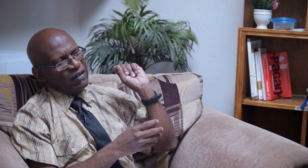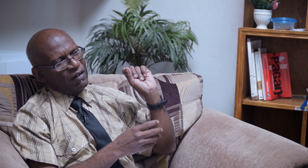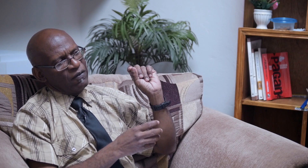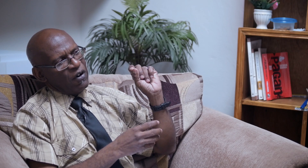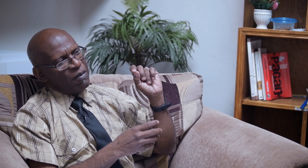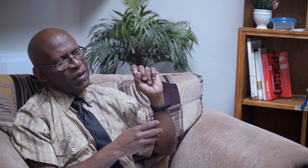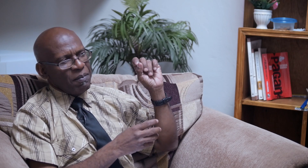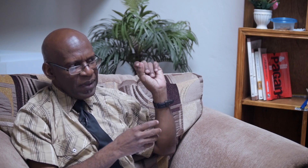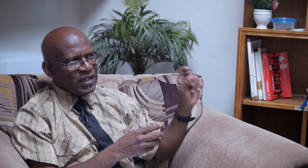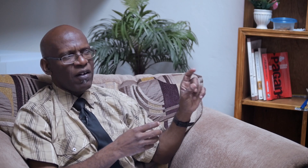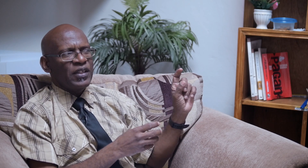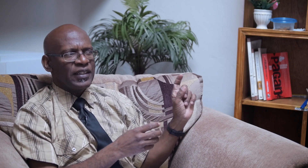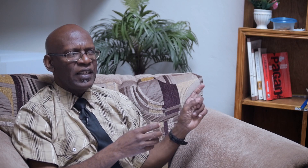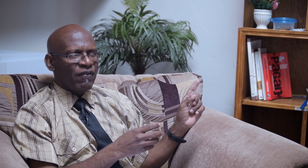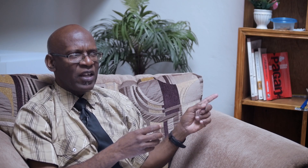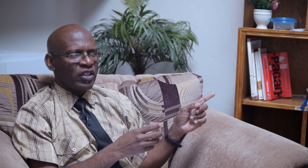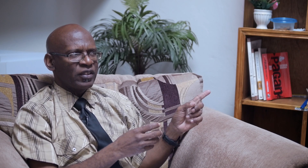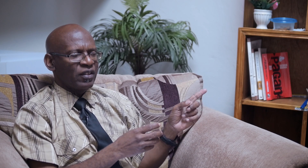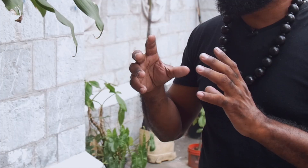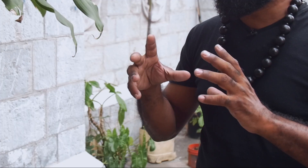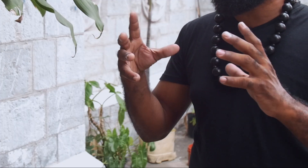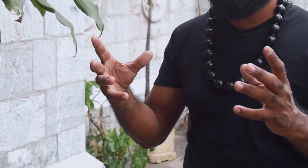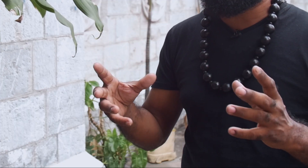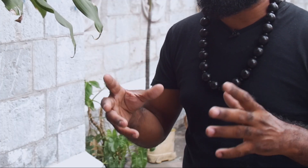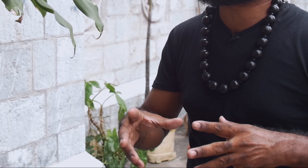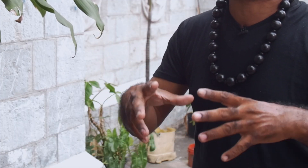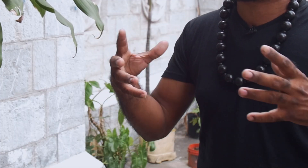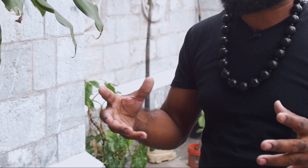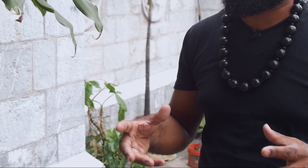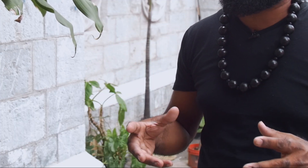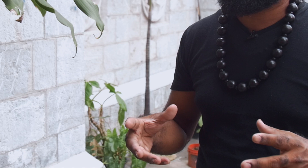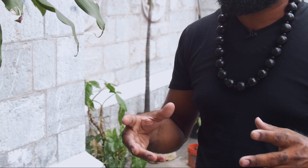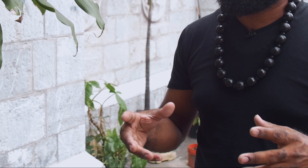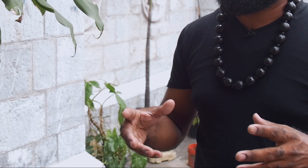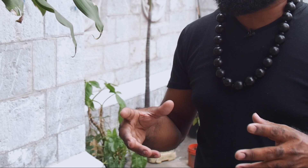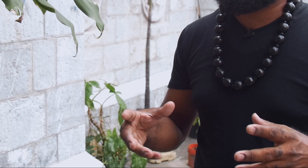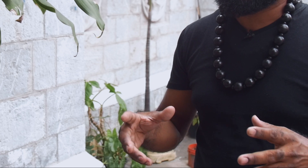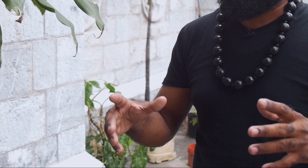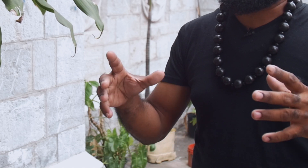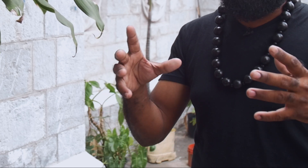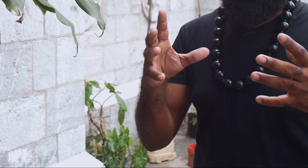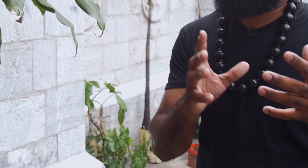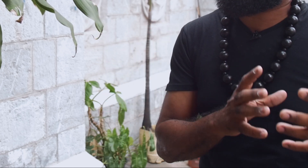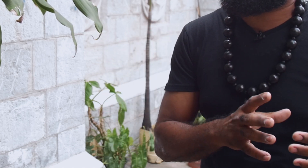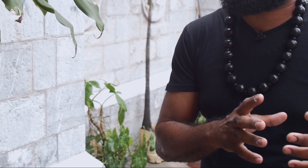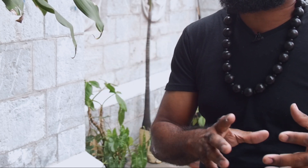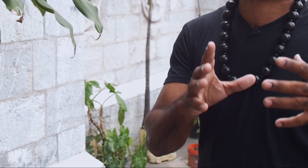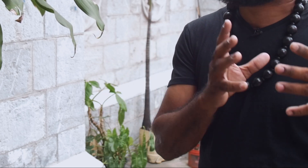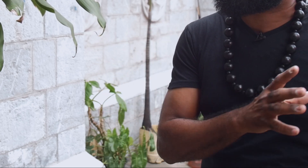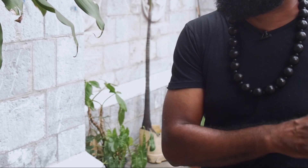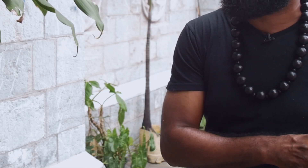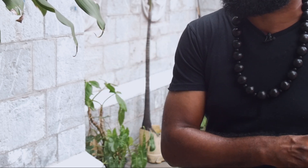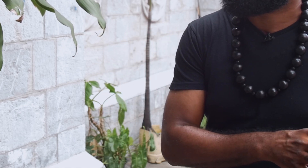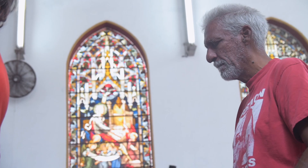projected from many of the televangelists. Ramone thinks that it's now become a runaway train that many pastors want to jump